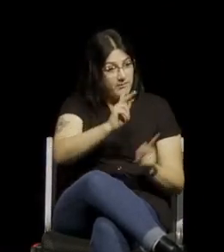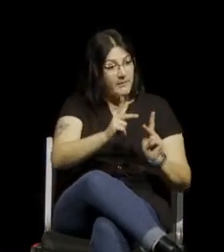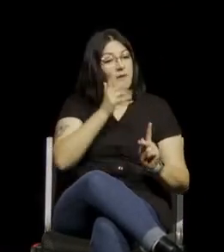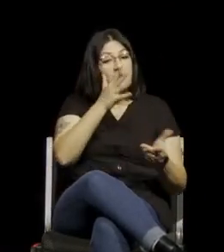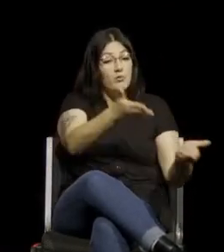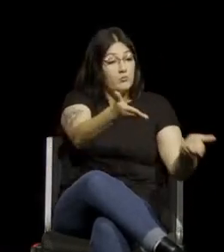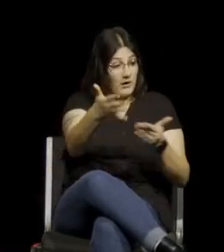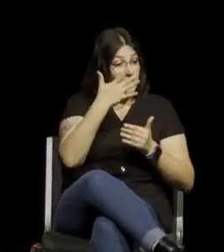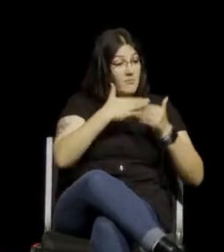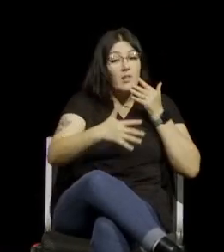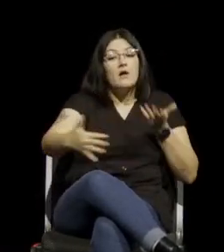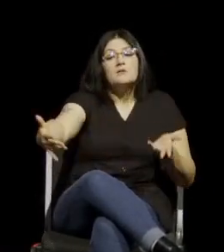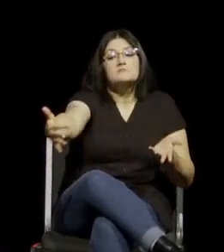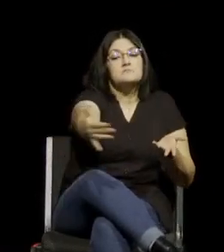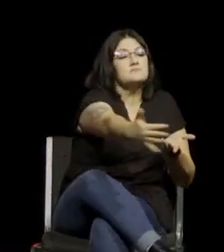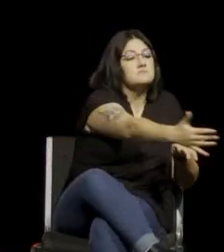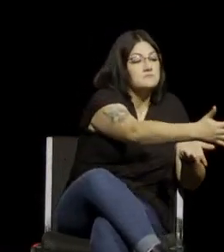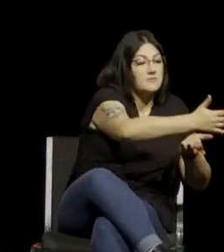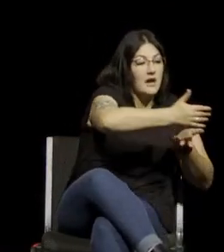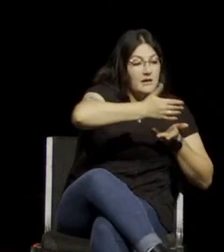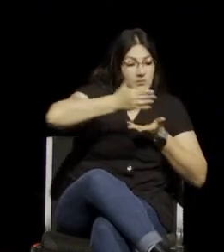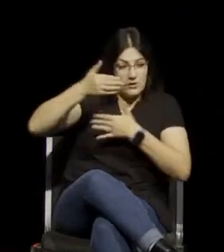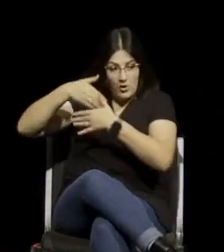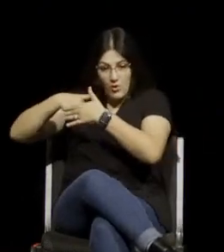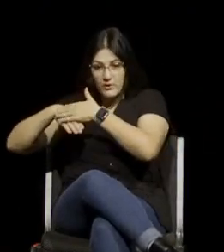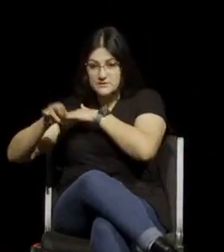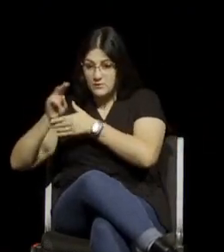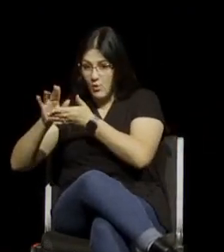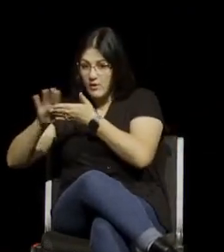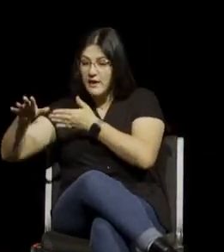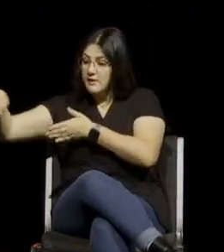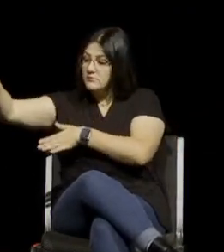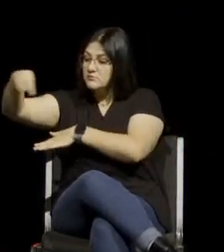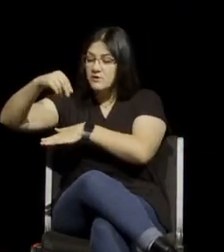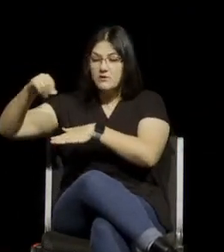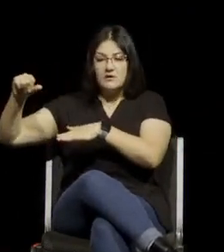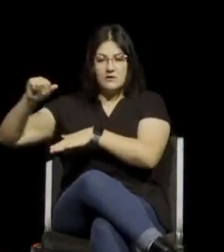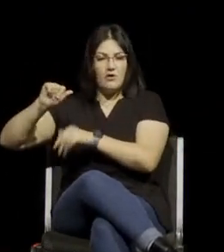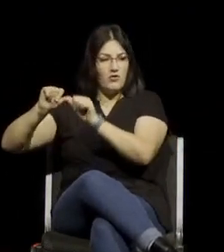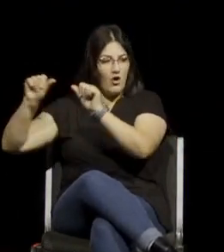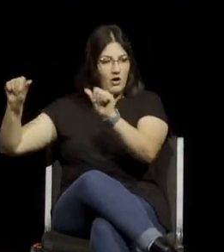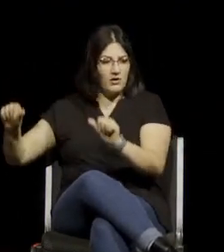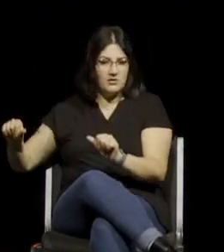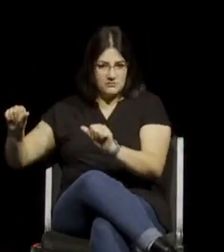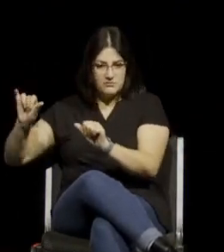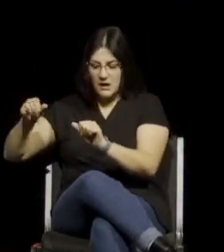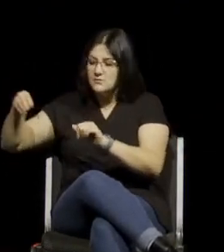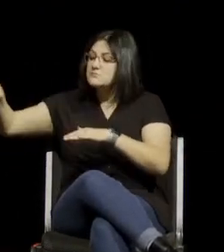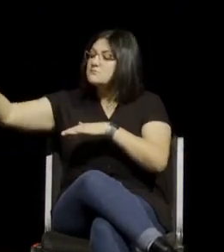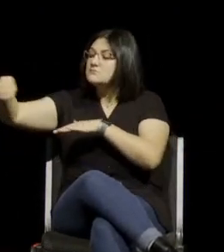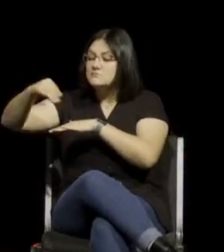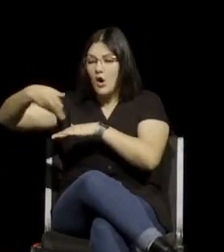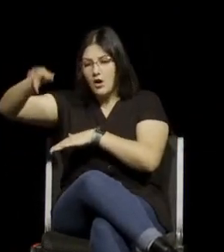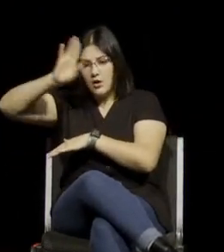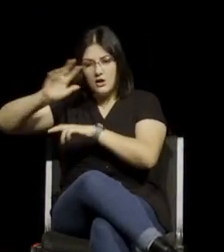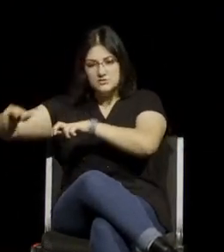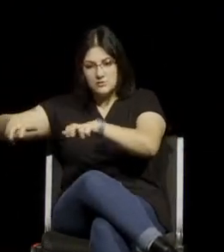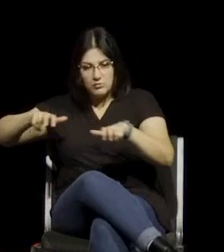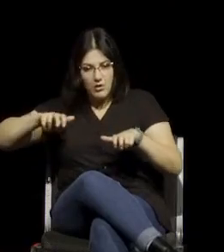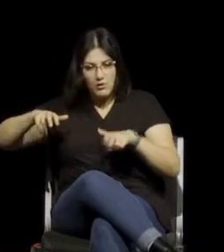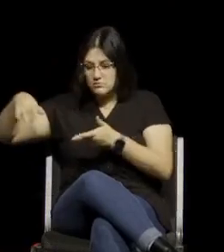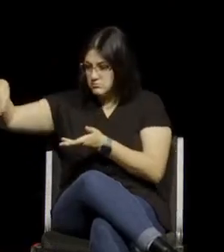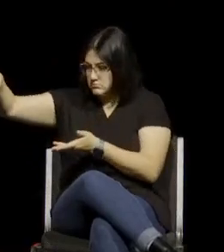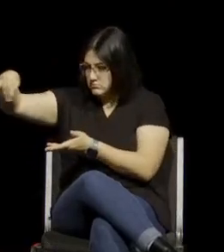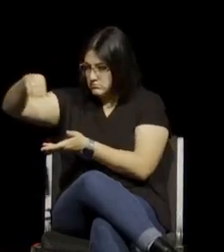blood into the Holy of Holies, and he would sprinkle it on the mercy seat, on the Ark of the Covenant. It was God's throne. He did this to